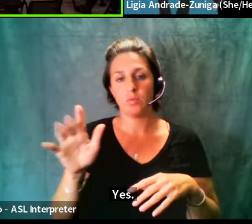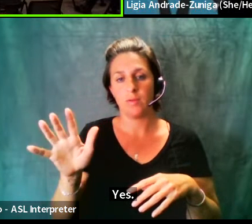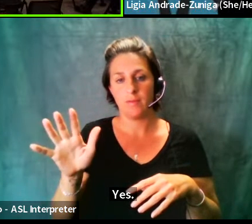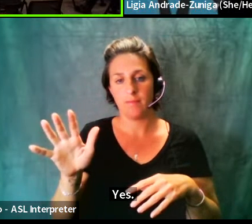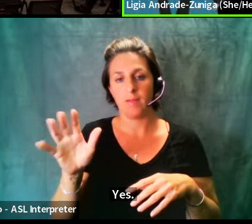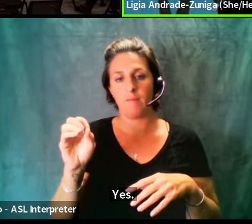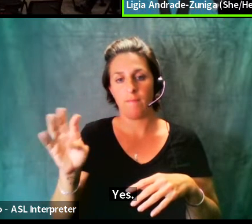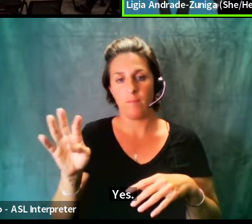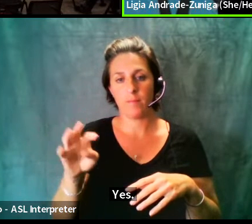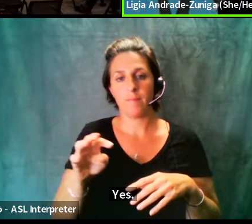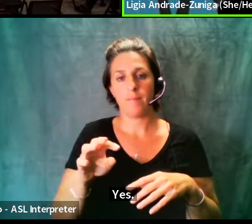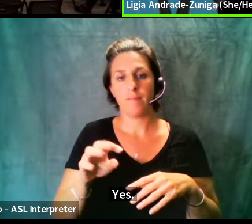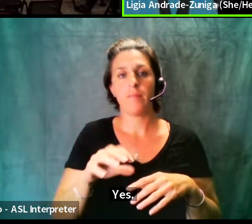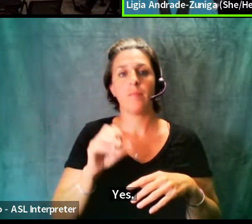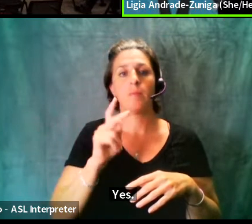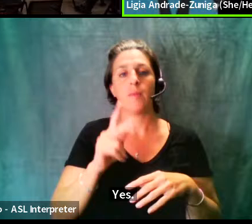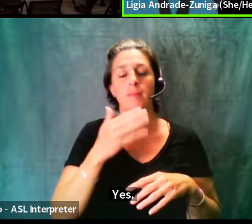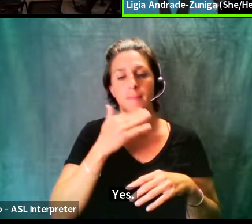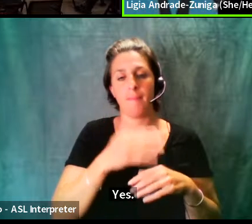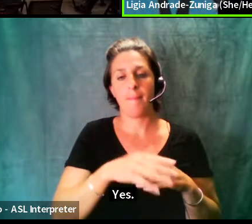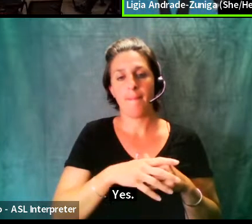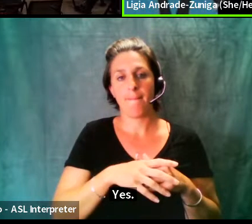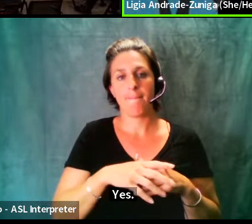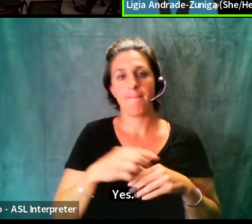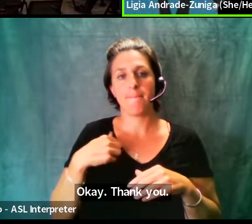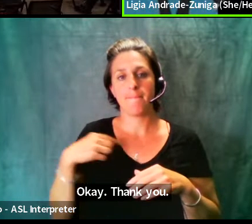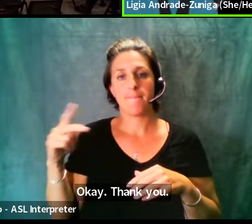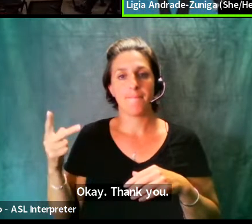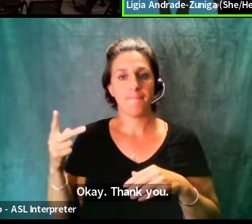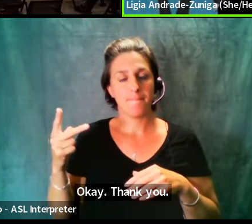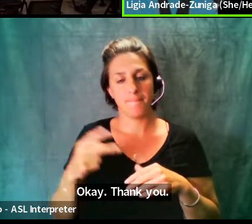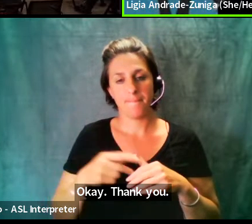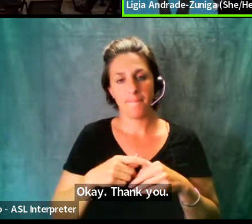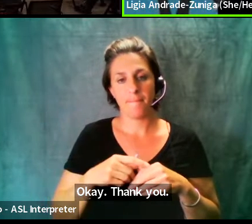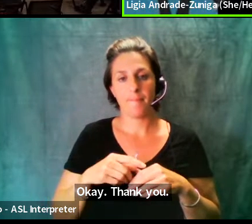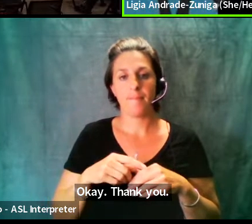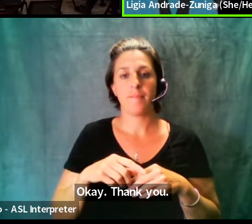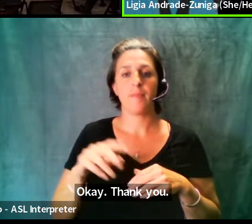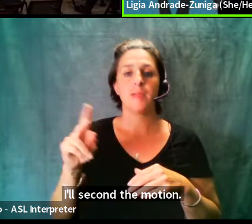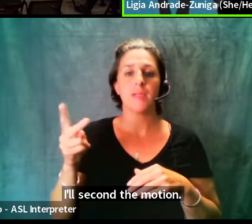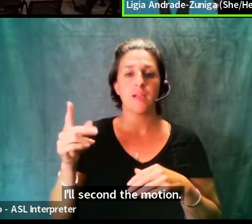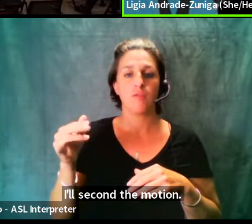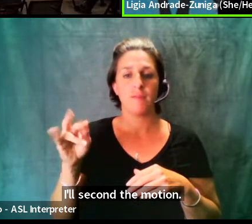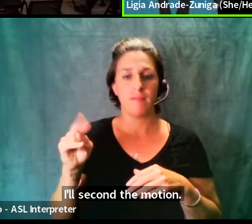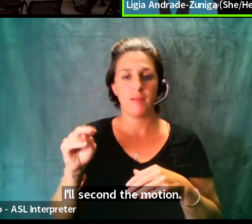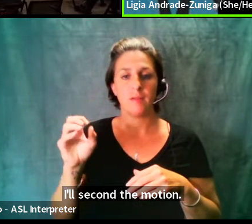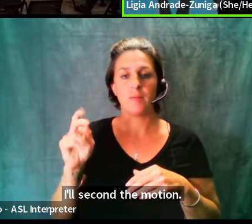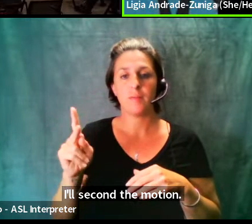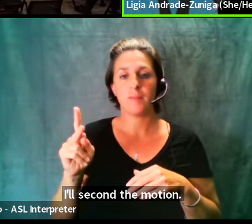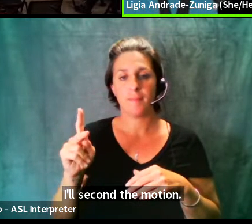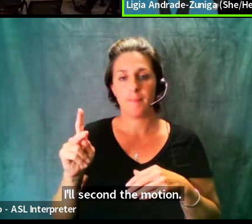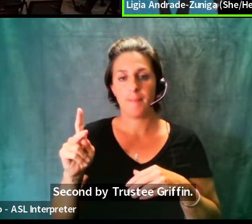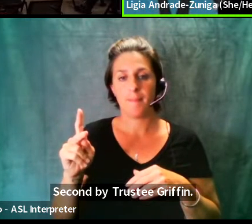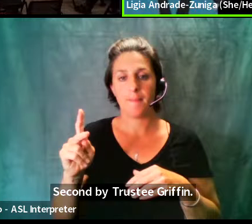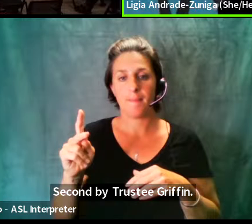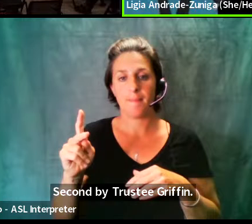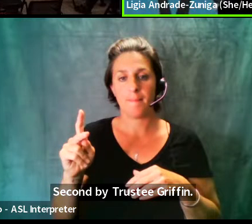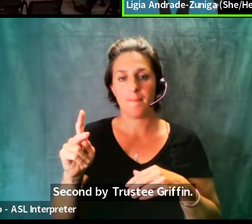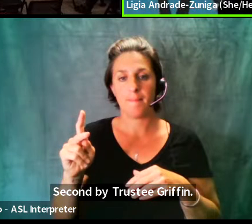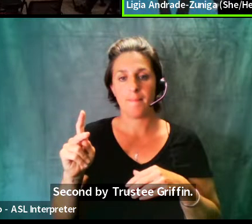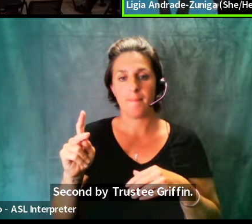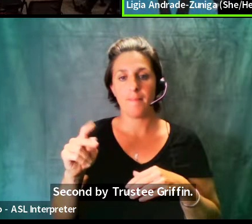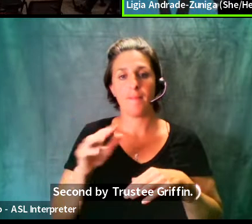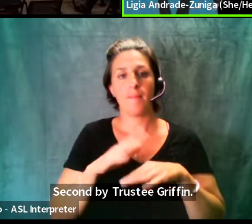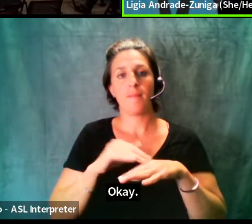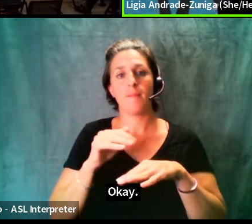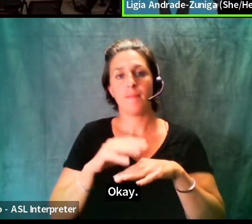242504. Okay, thank you. I'll second the motion. Second by trustee Griffin. Okay. We'll do the roll